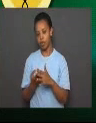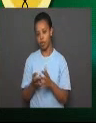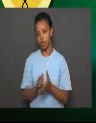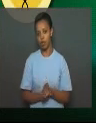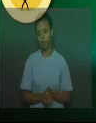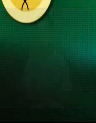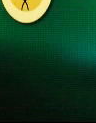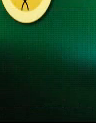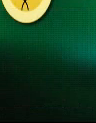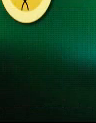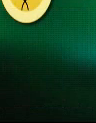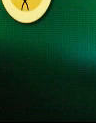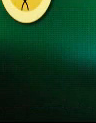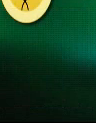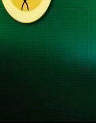Begin.